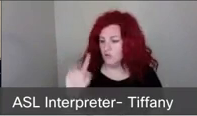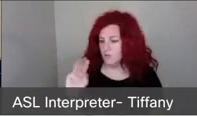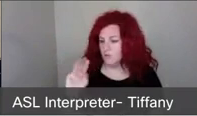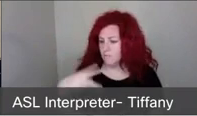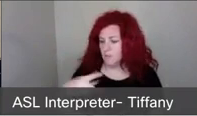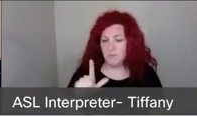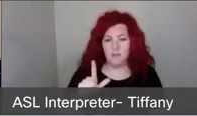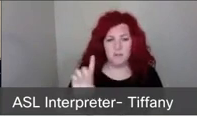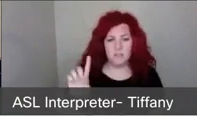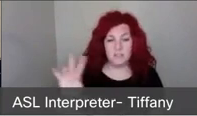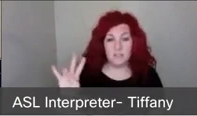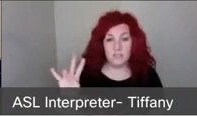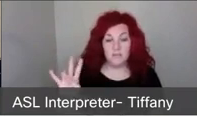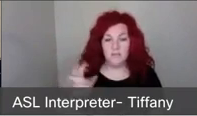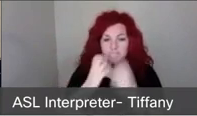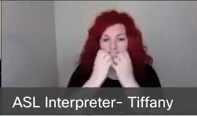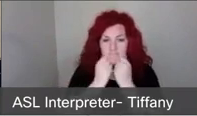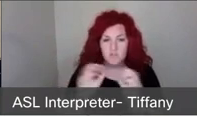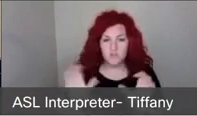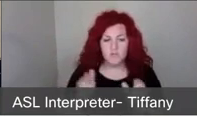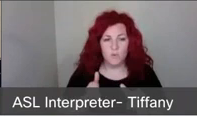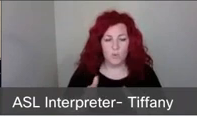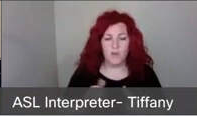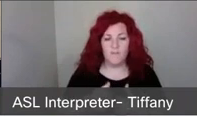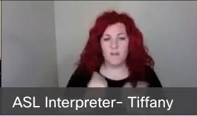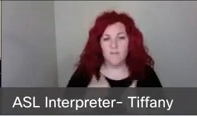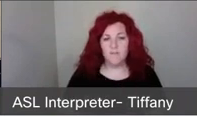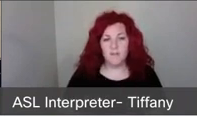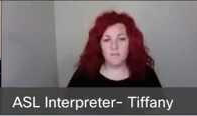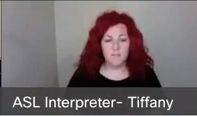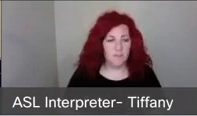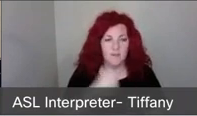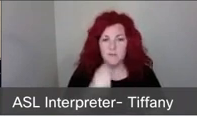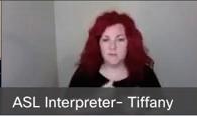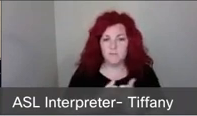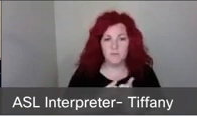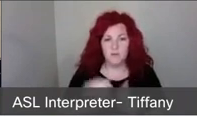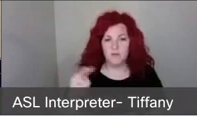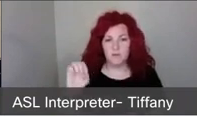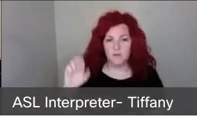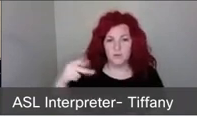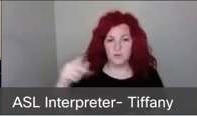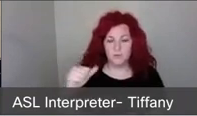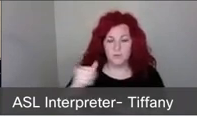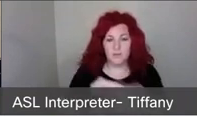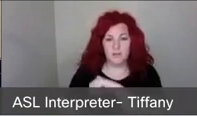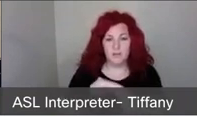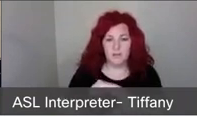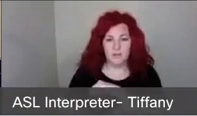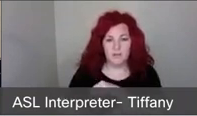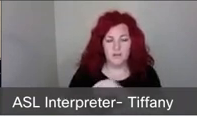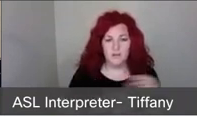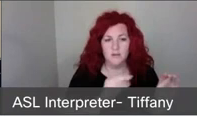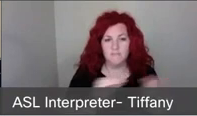LD7 preserves a conservative way of life. I don't support Maricopa County moving into